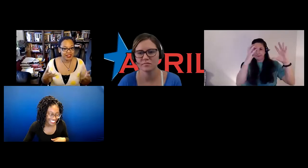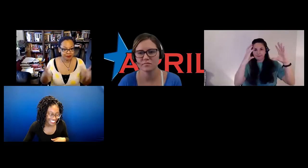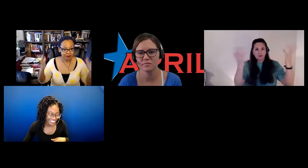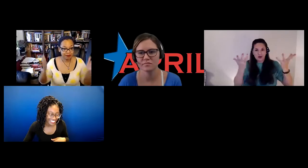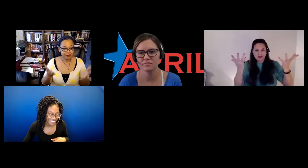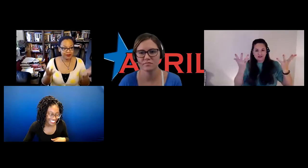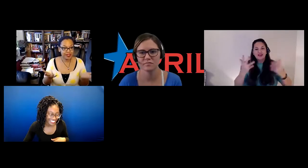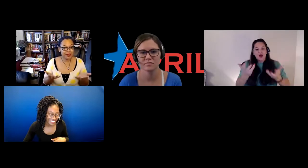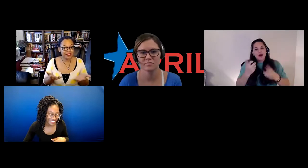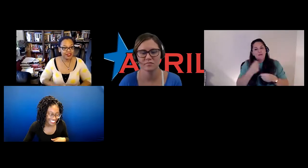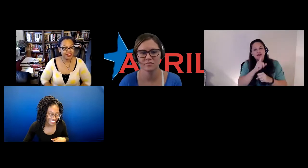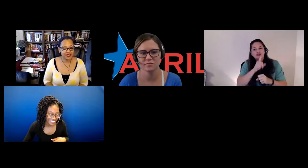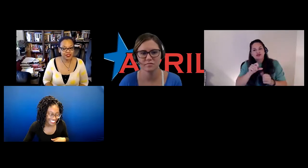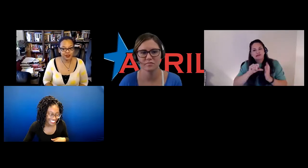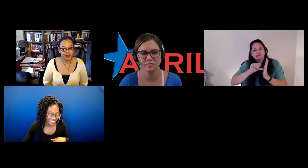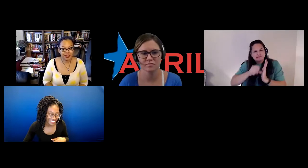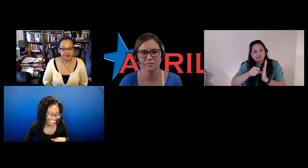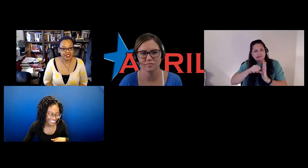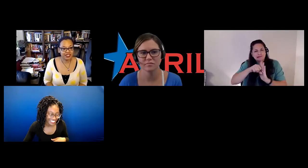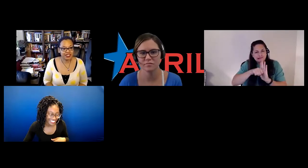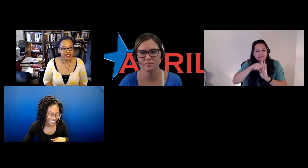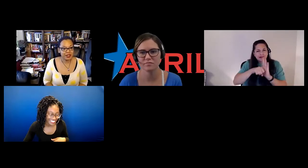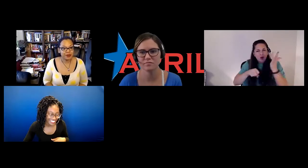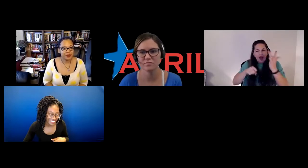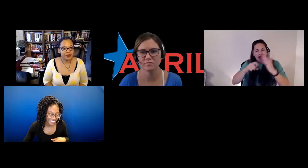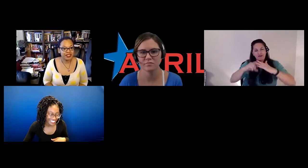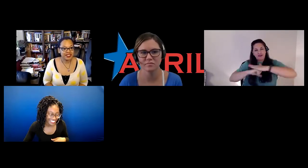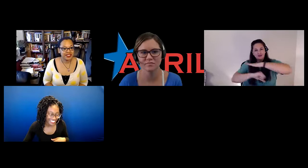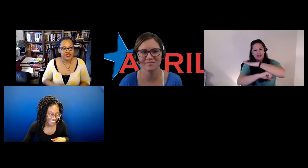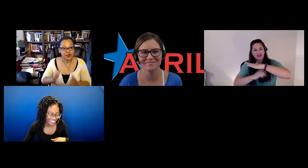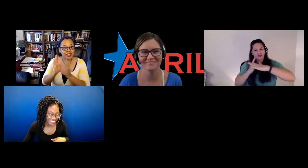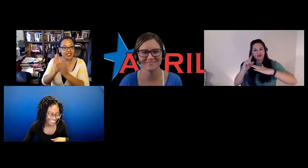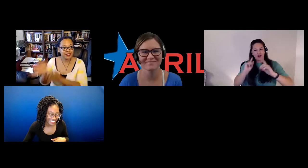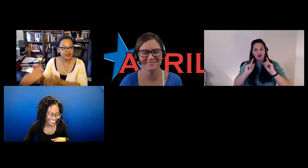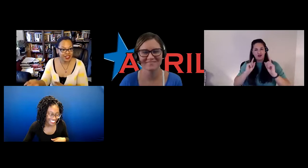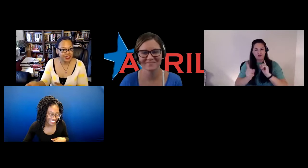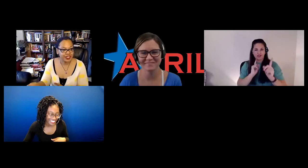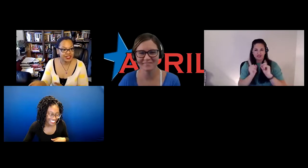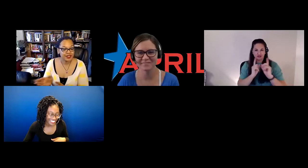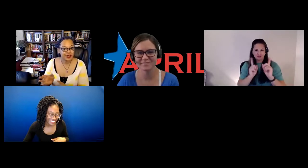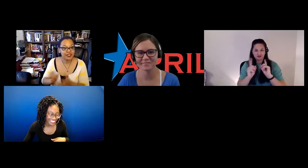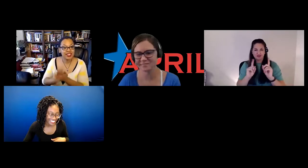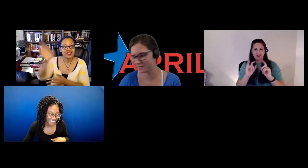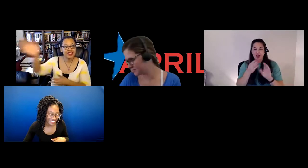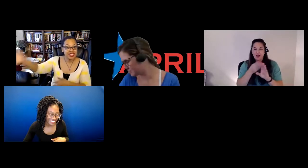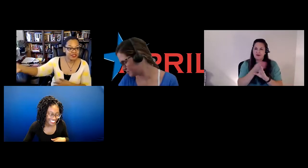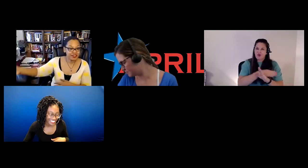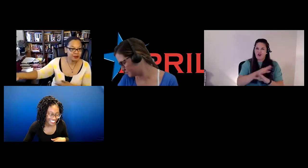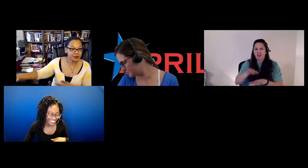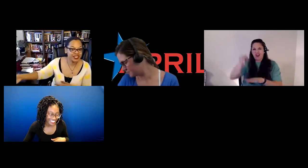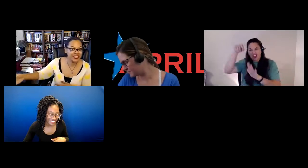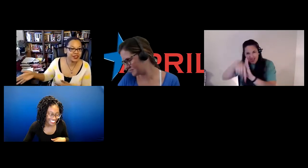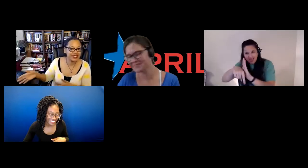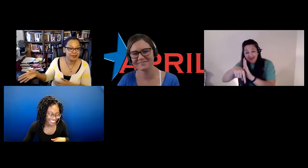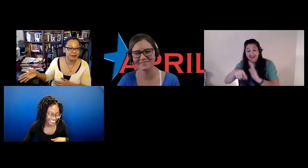that there was a foundational sort of conversation before we just jump into the constructs of it all, because everything after this point